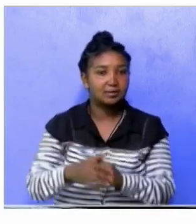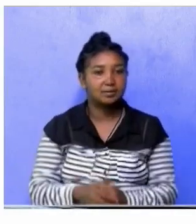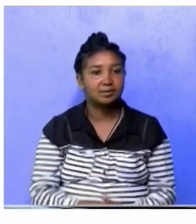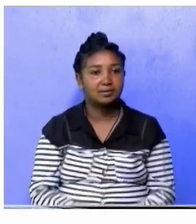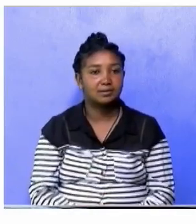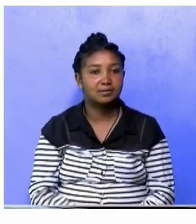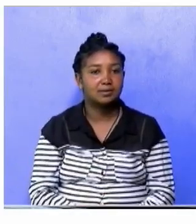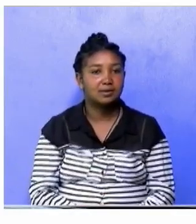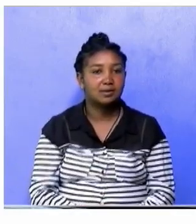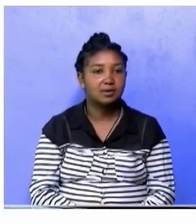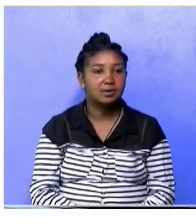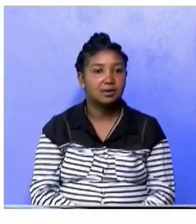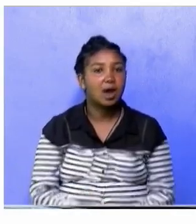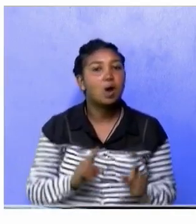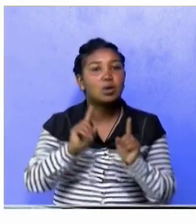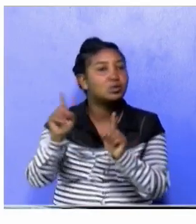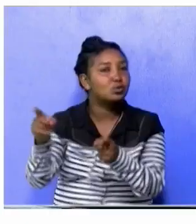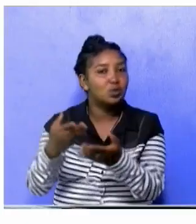where?